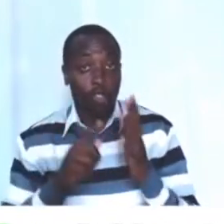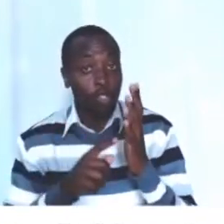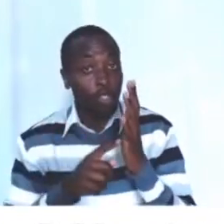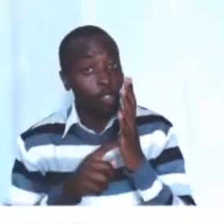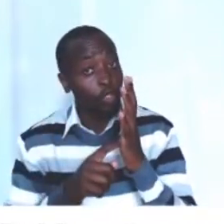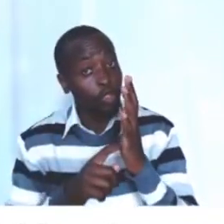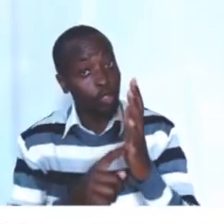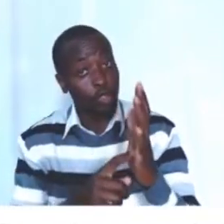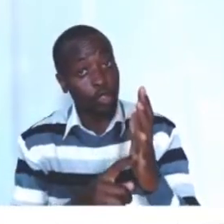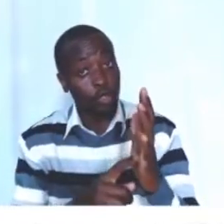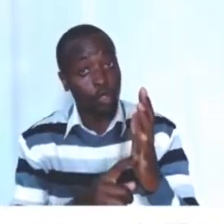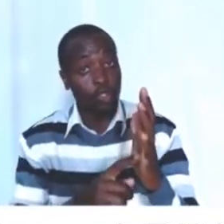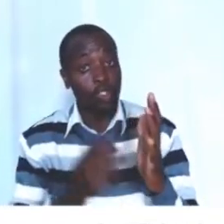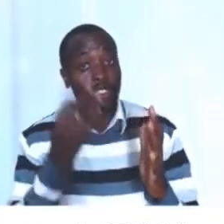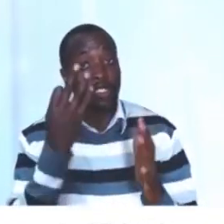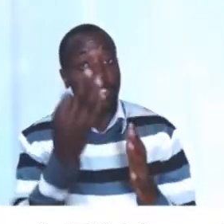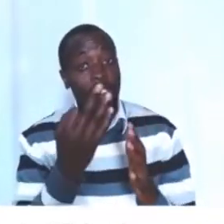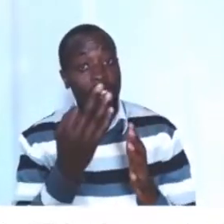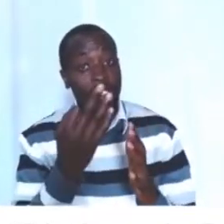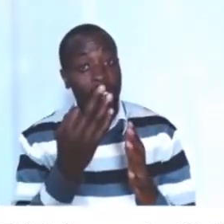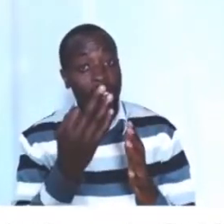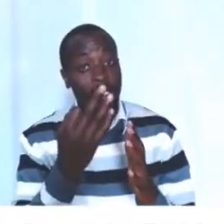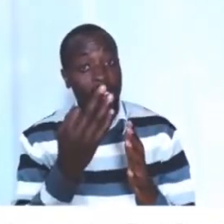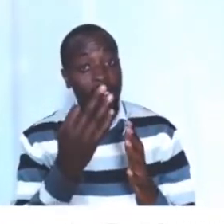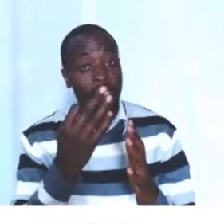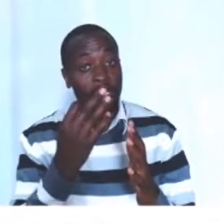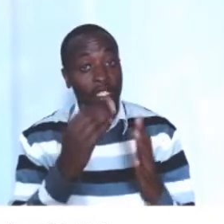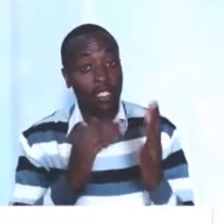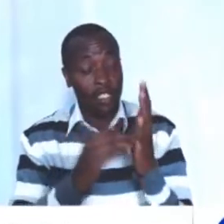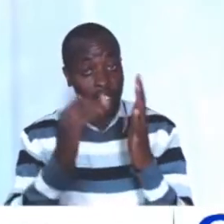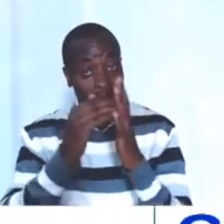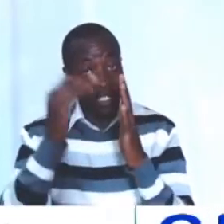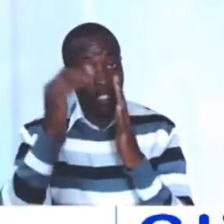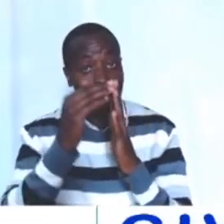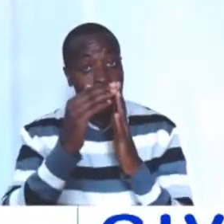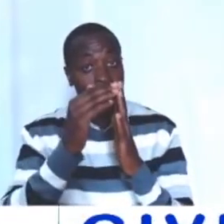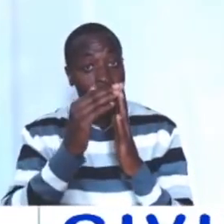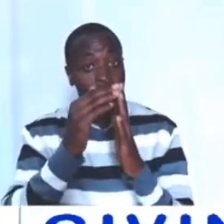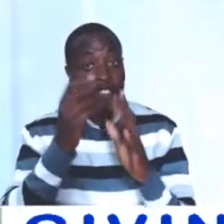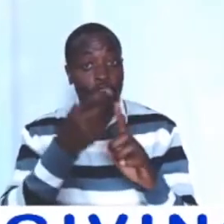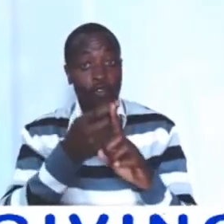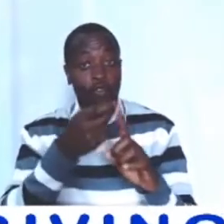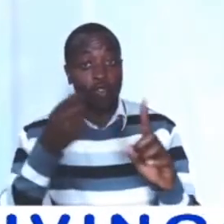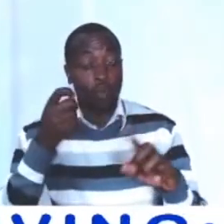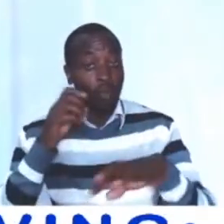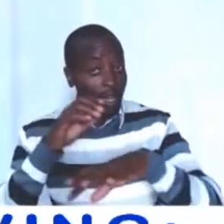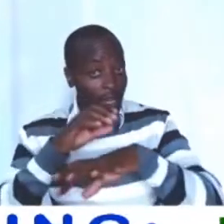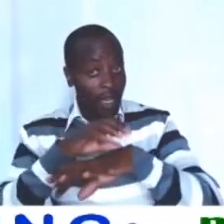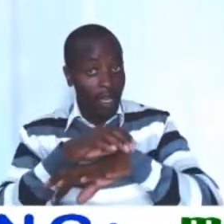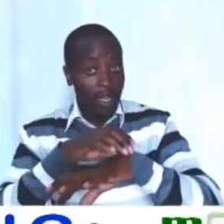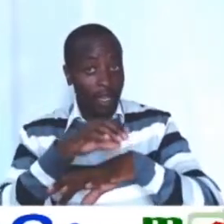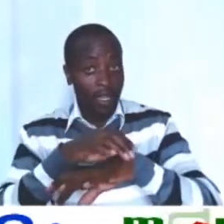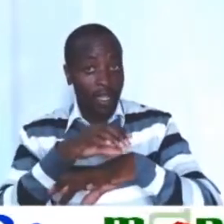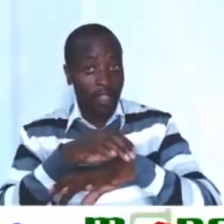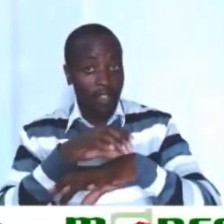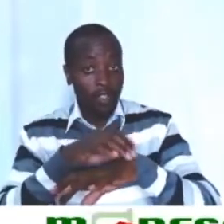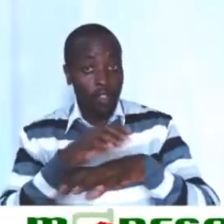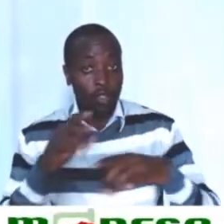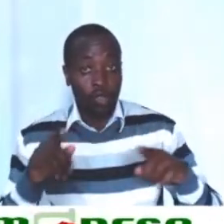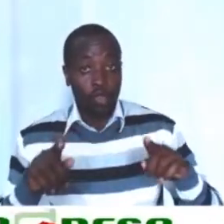three successive stages, from earthly to the